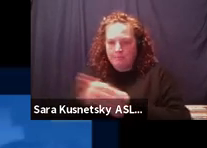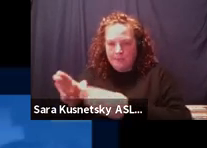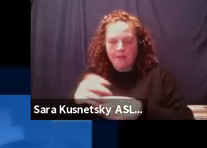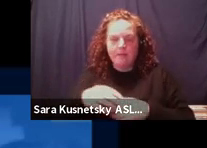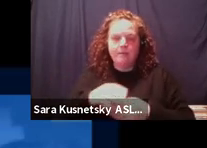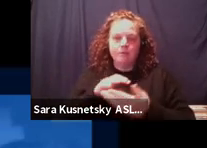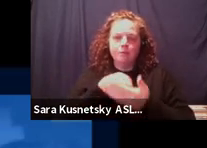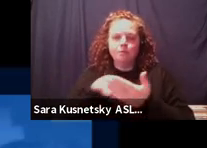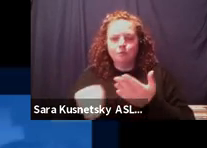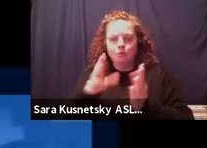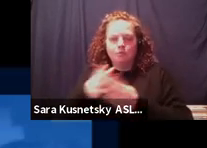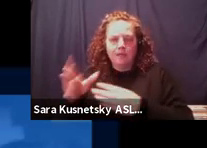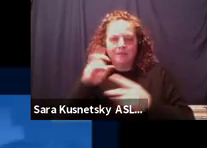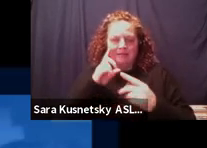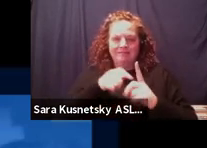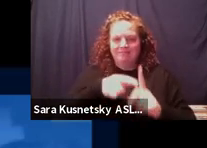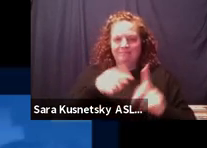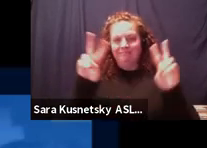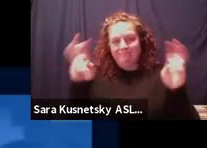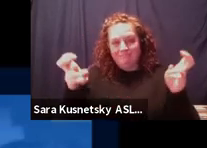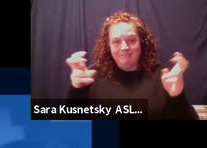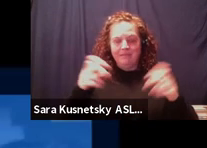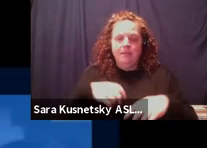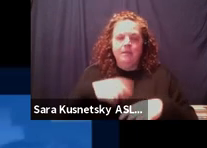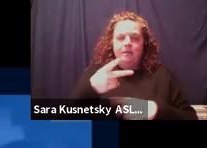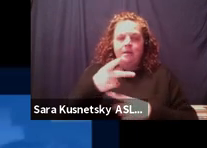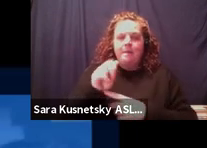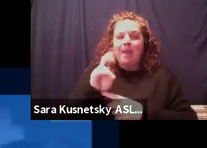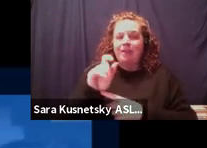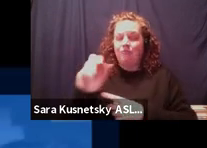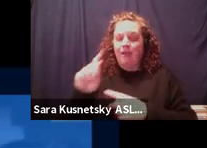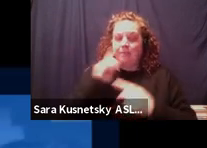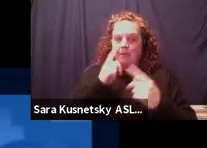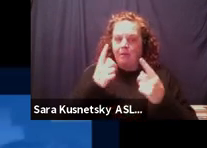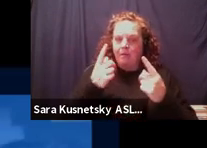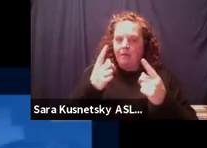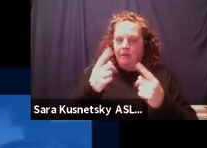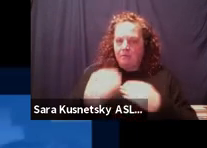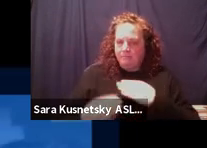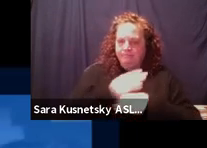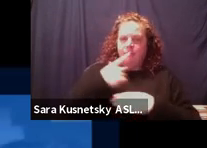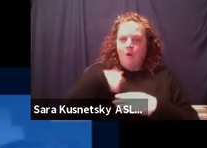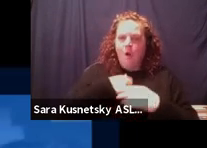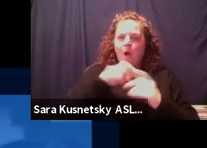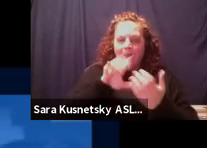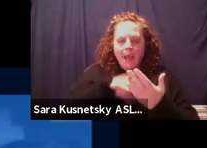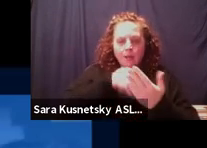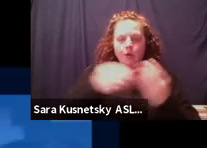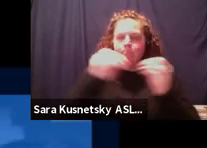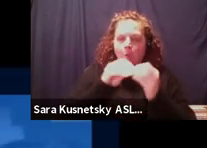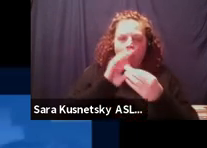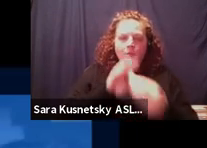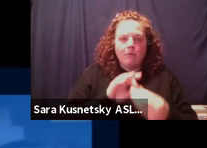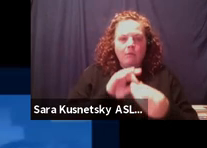Panorama. Panorama allowed me to quickly learn more about my students and the culture of the school, historical